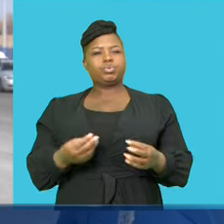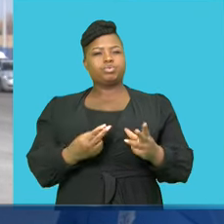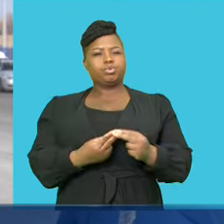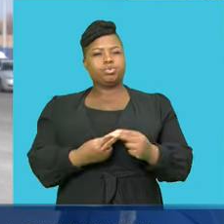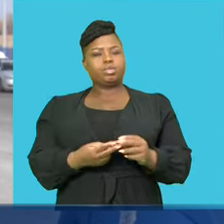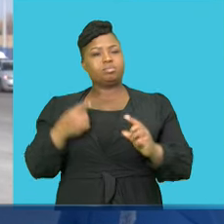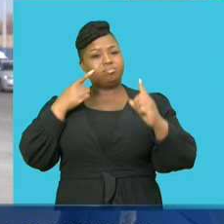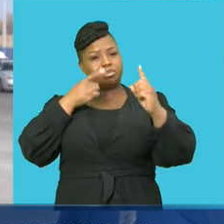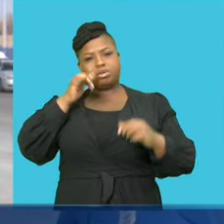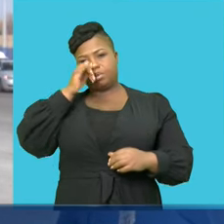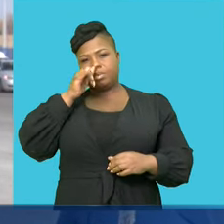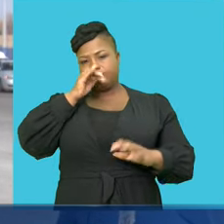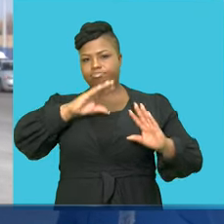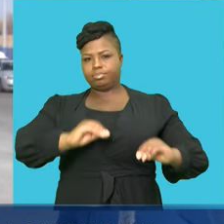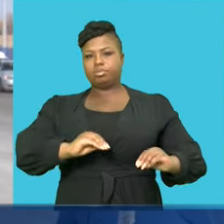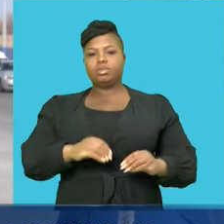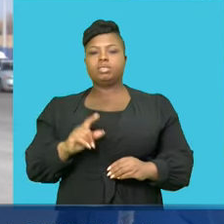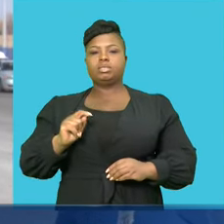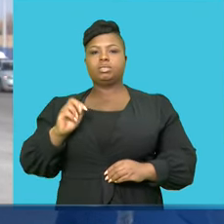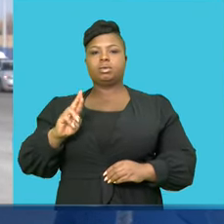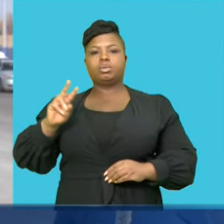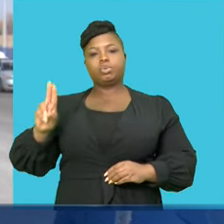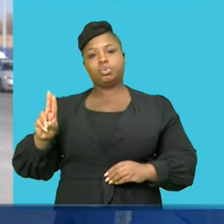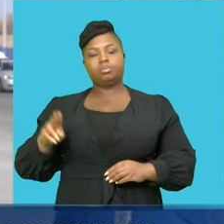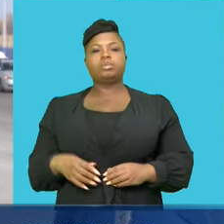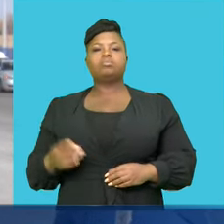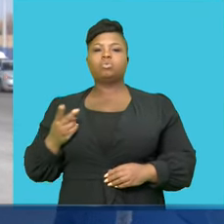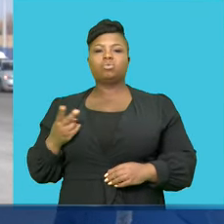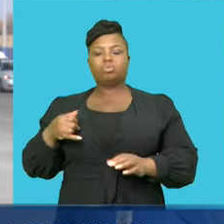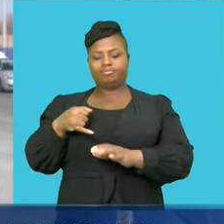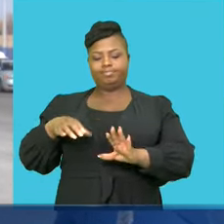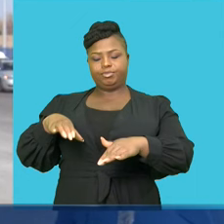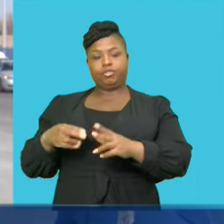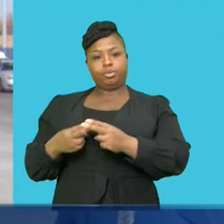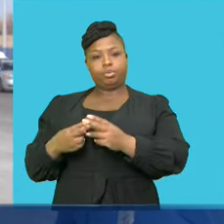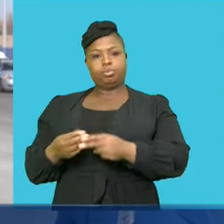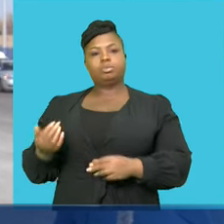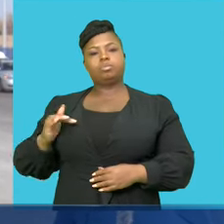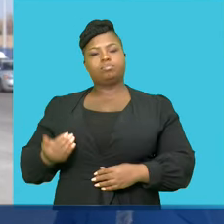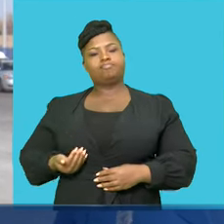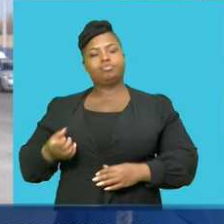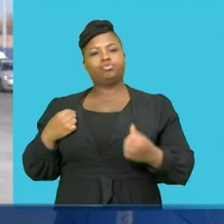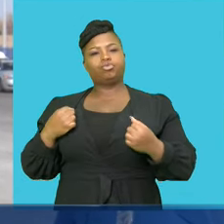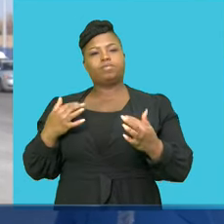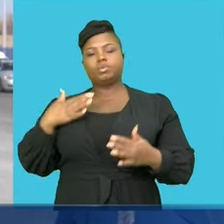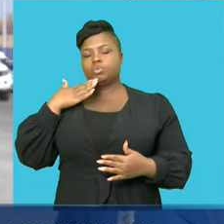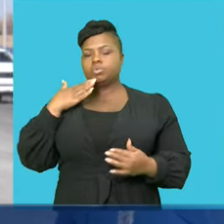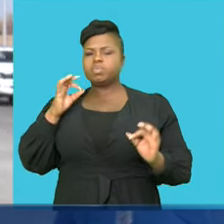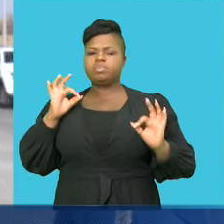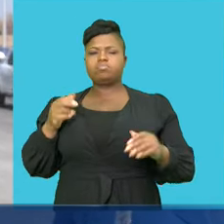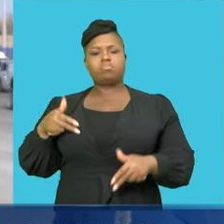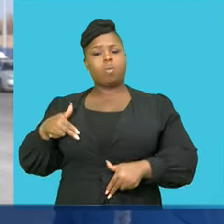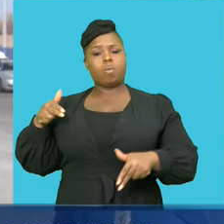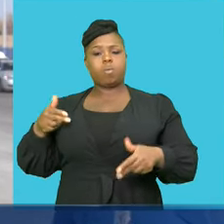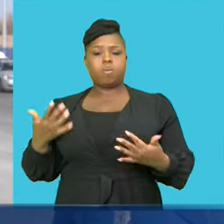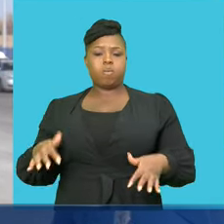is tackling crime, which is TRU. So within that unit, we also have female drivers that are carrying high caliber firearms,